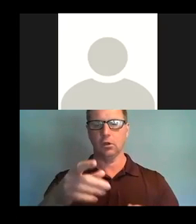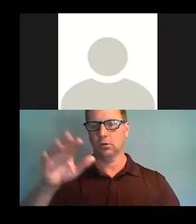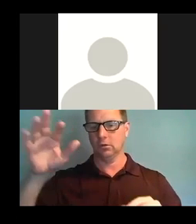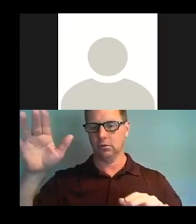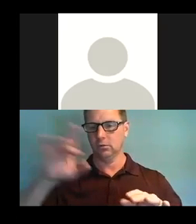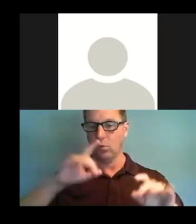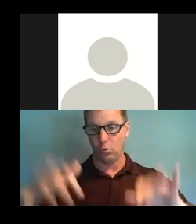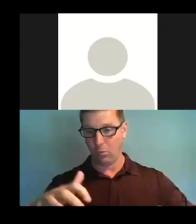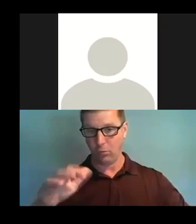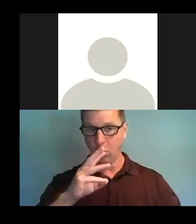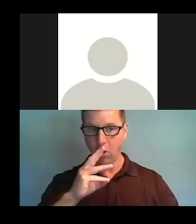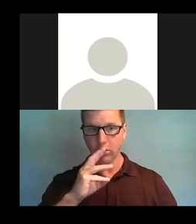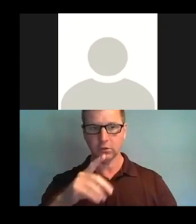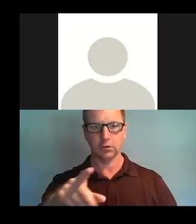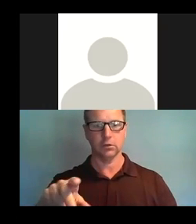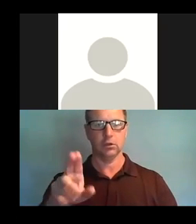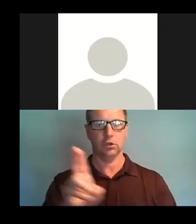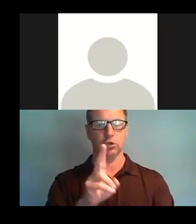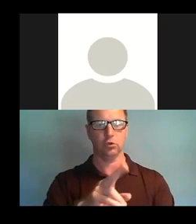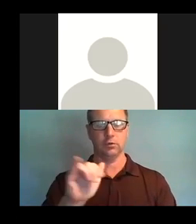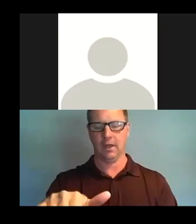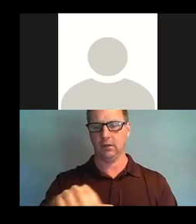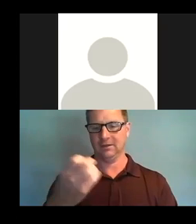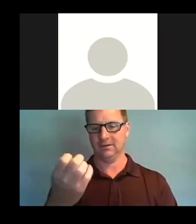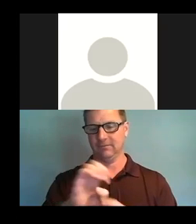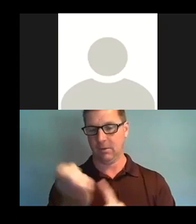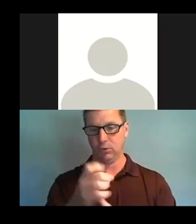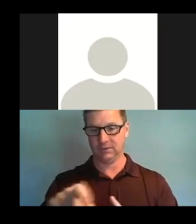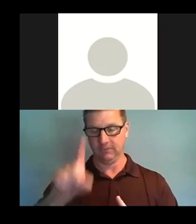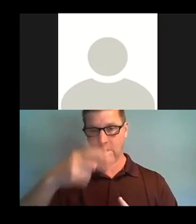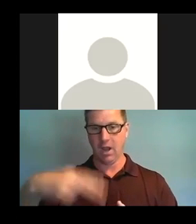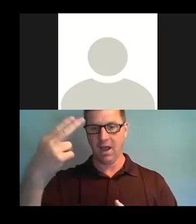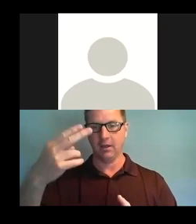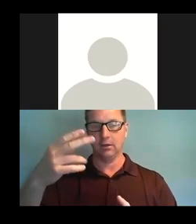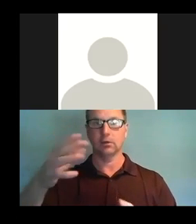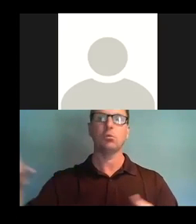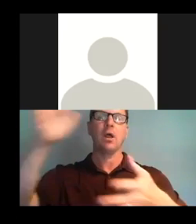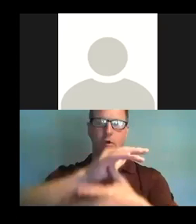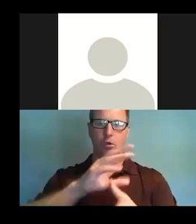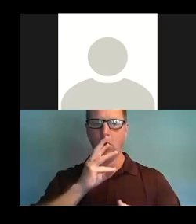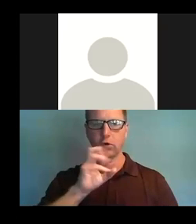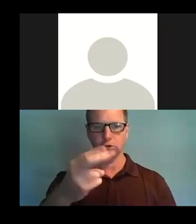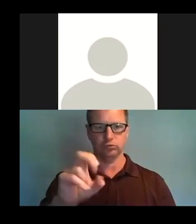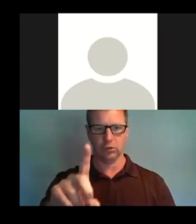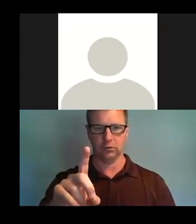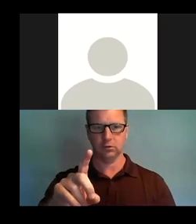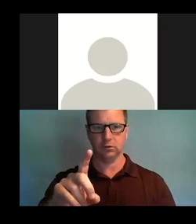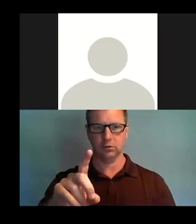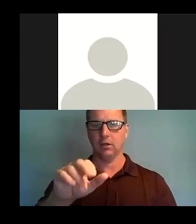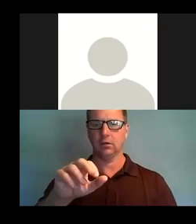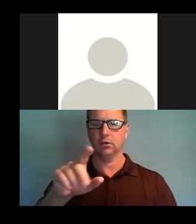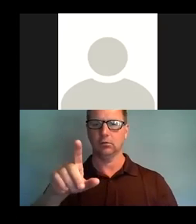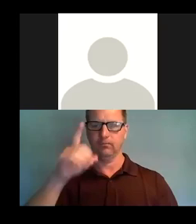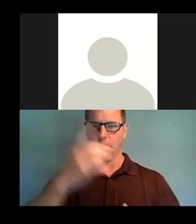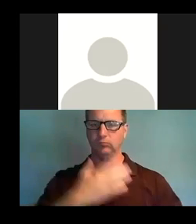garden features, balancing the ecological needs of a high priority watershed while also ensuring recreational function for the